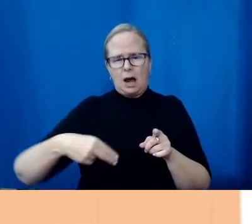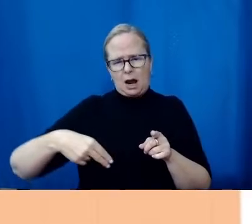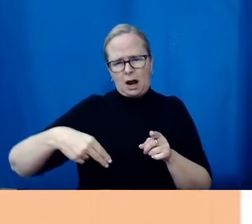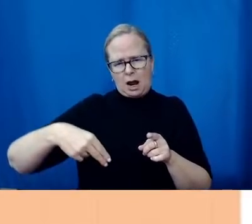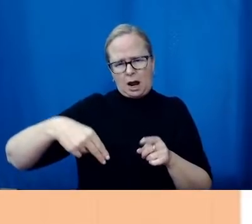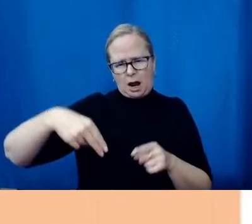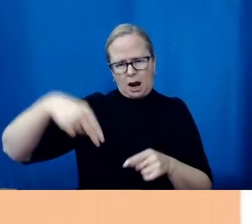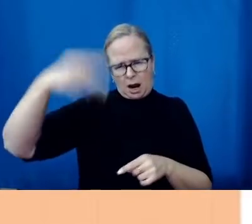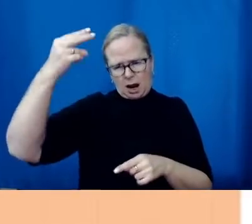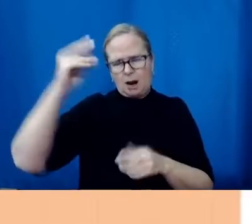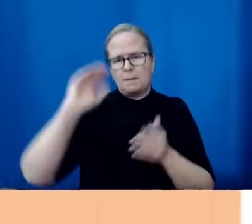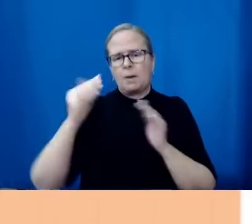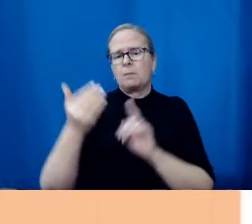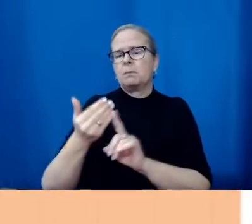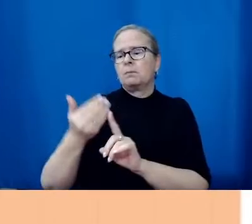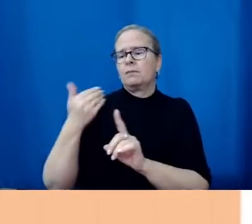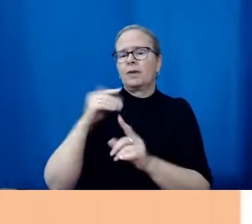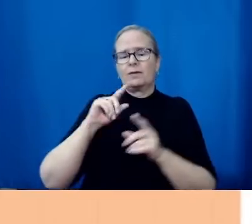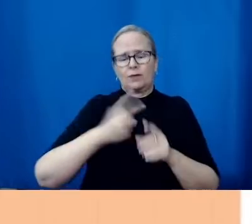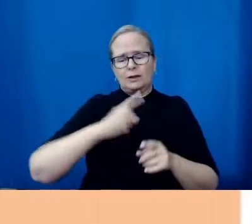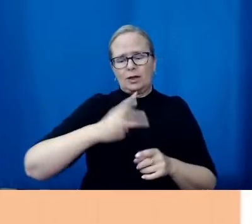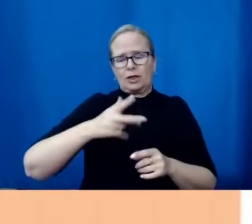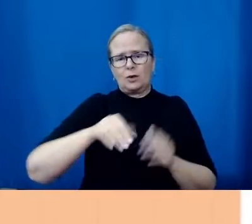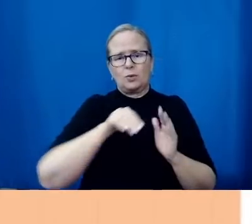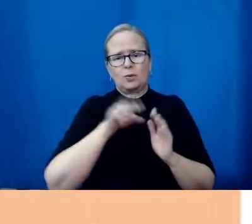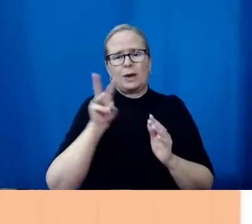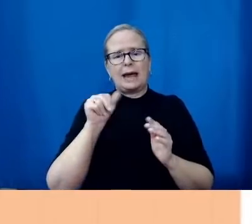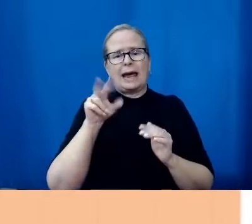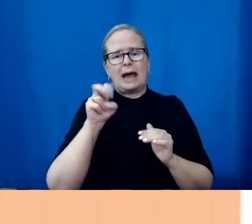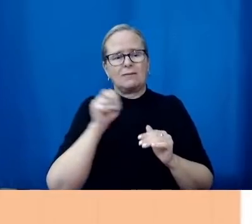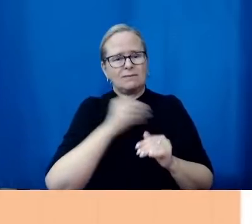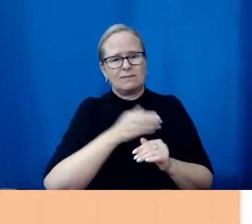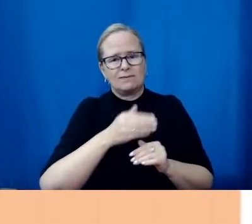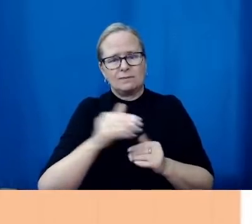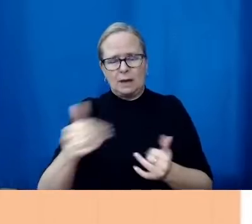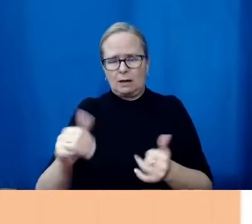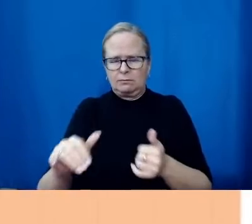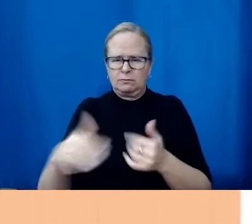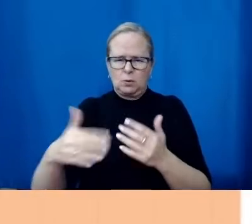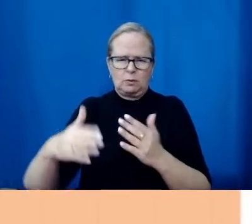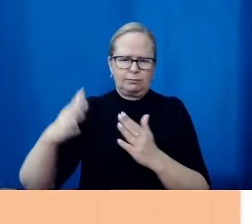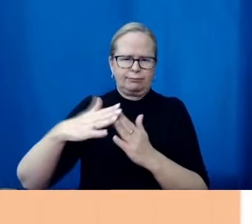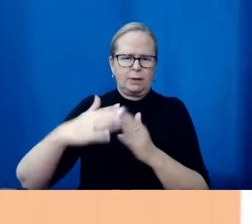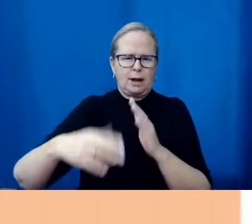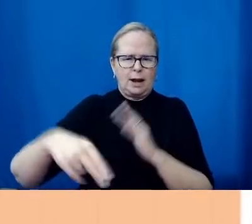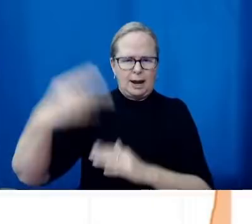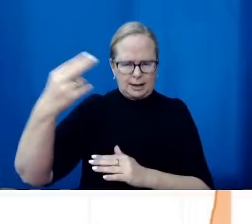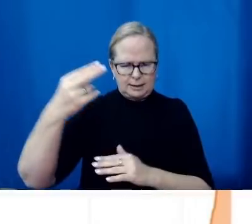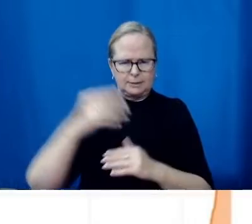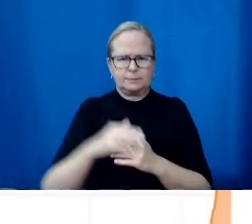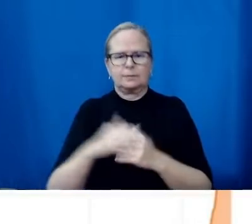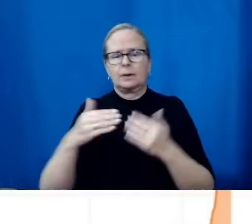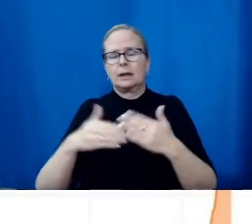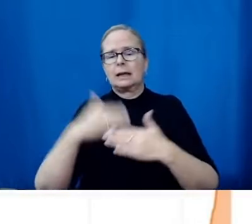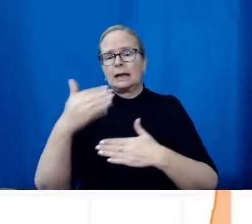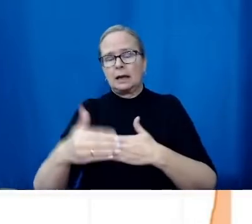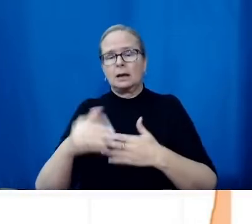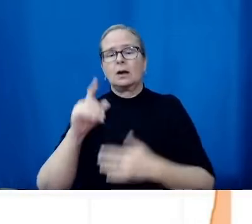high it is now compared to previous waves. It's really quite extraordinary. Next slide, please. So now we're getting